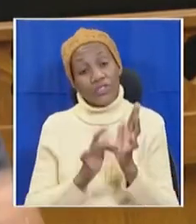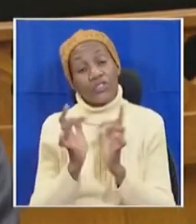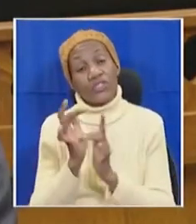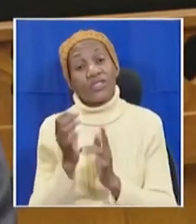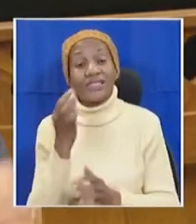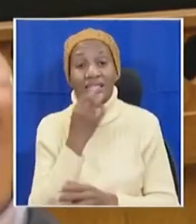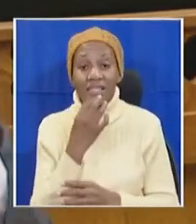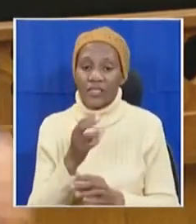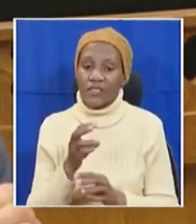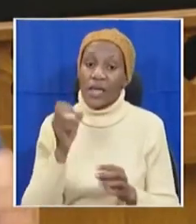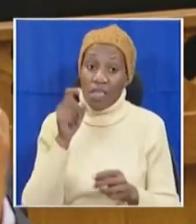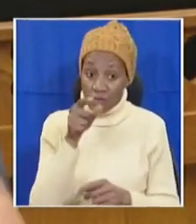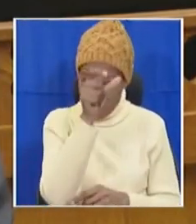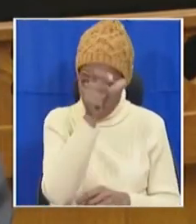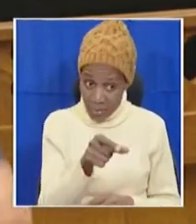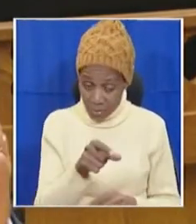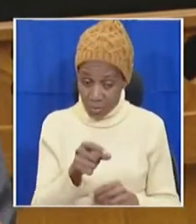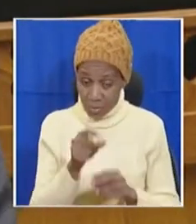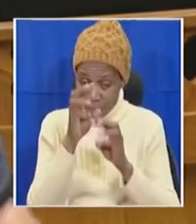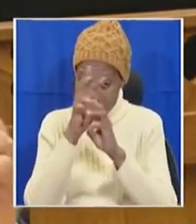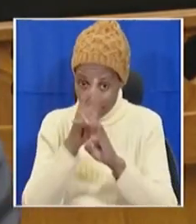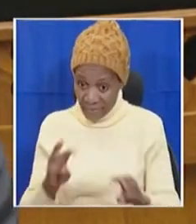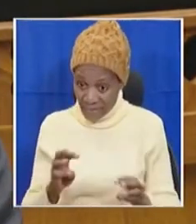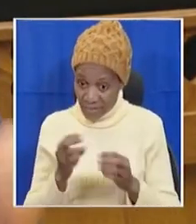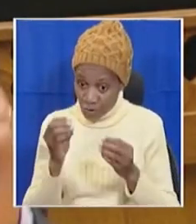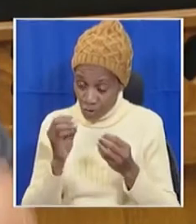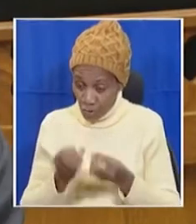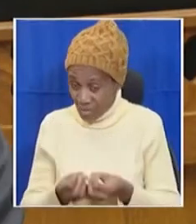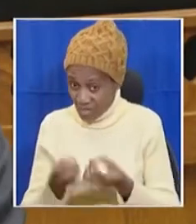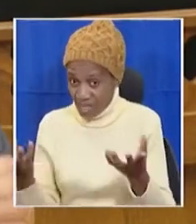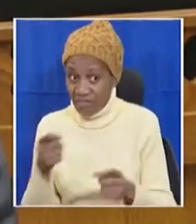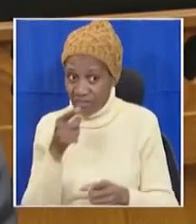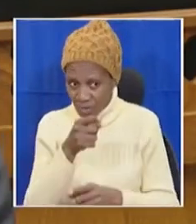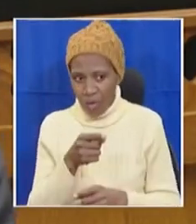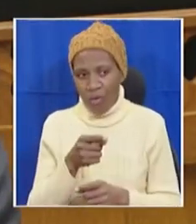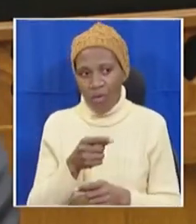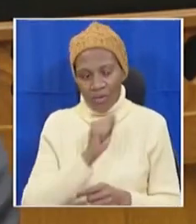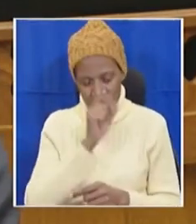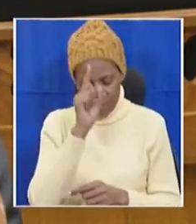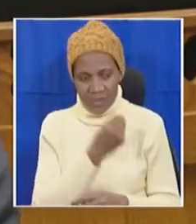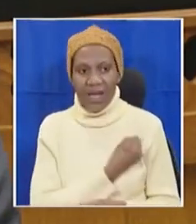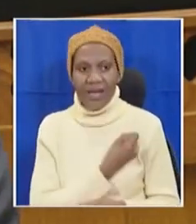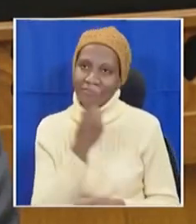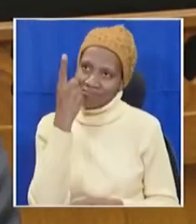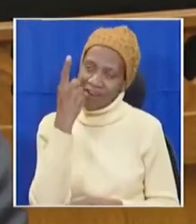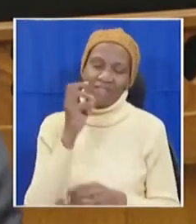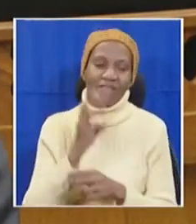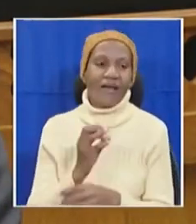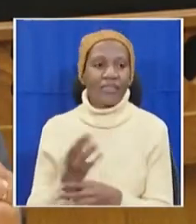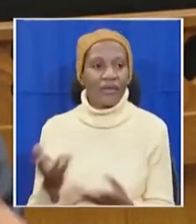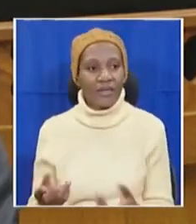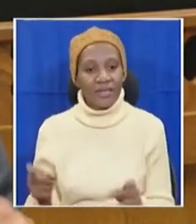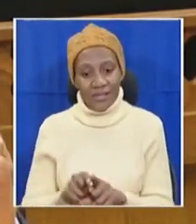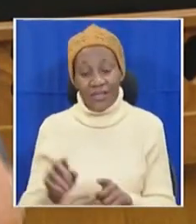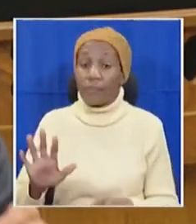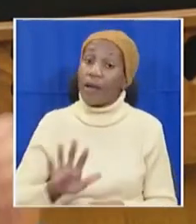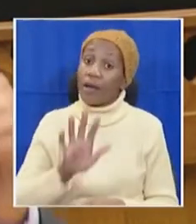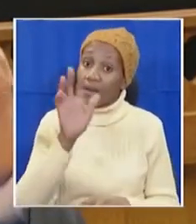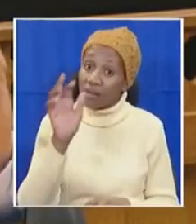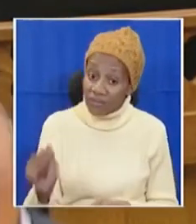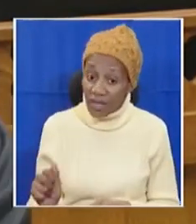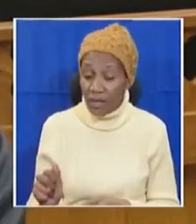be the peacemakers, for they will be called the sons of God." We need to silence the guns on the continent and silence the guns in